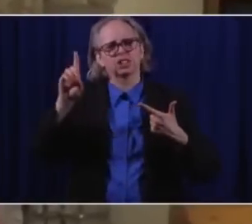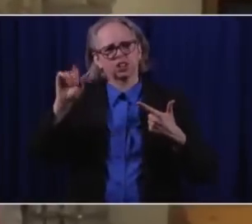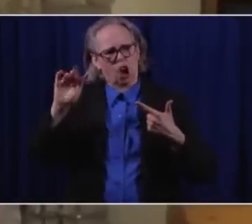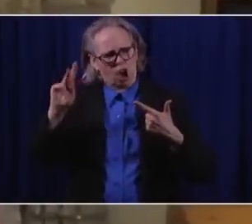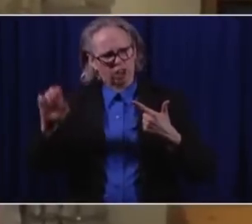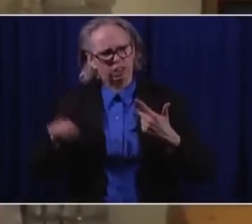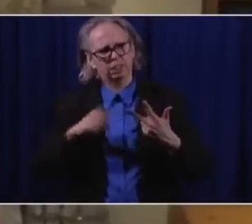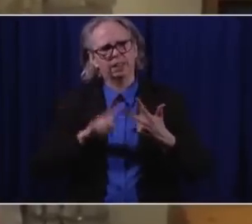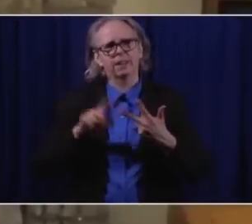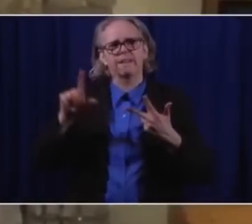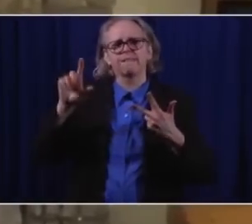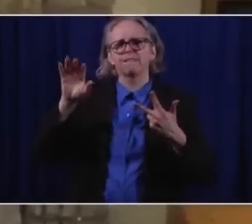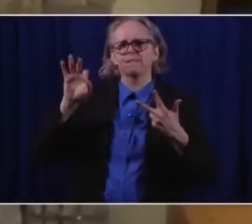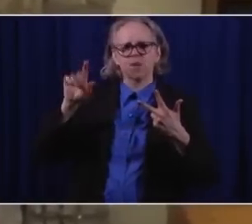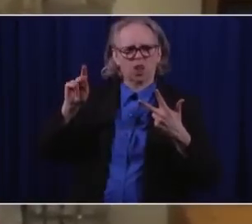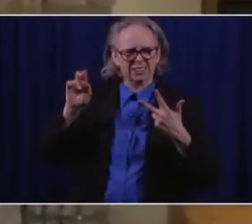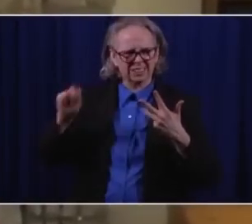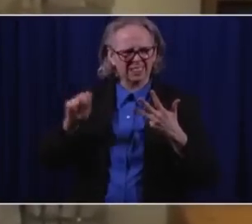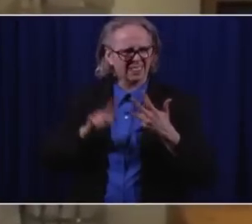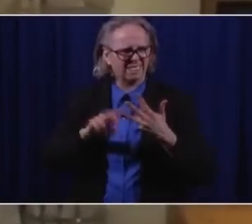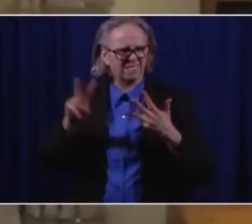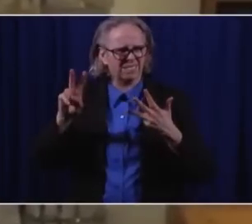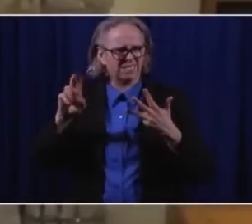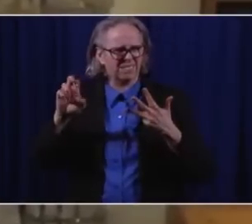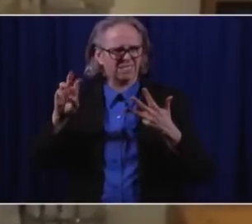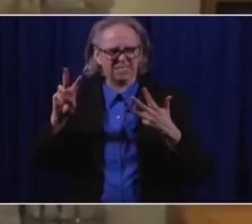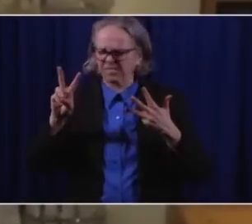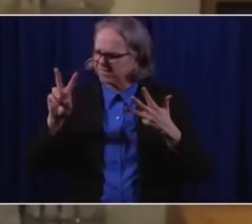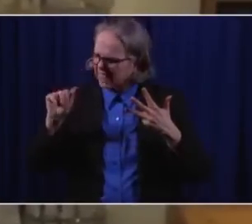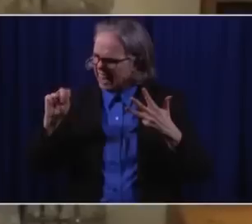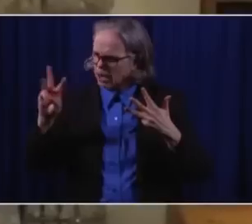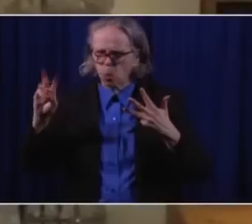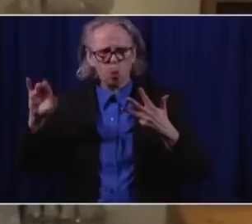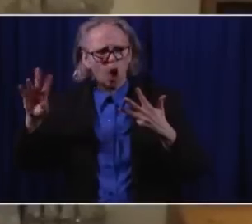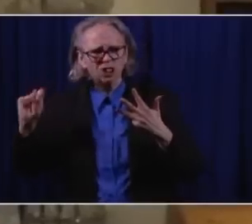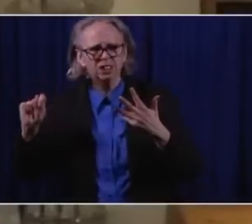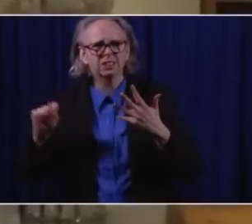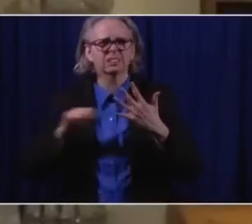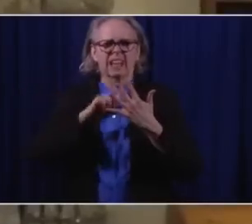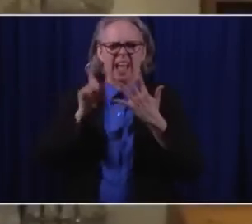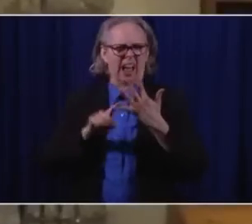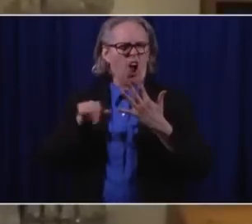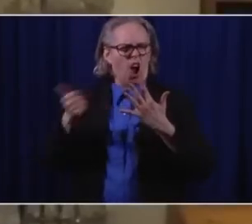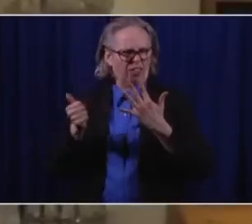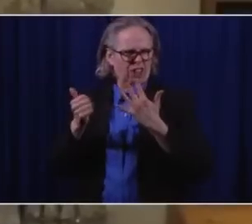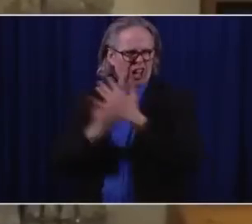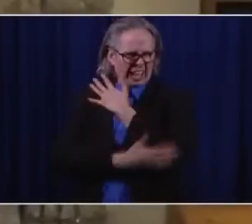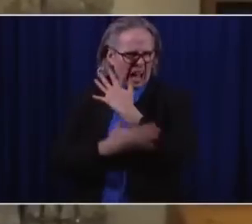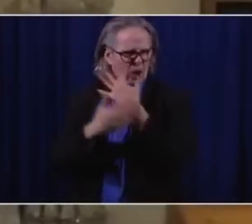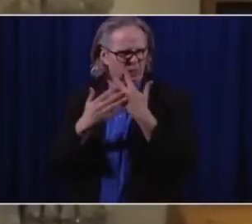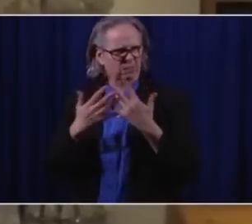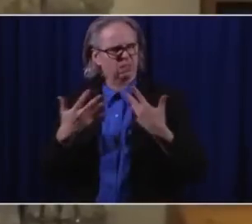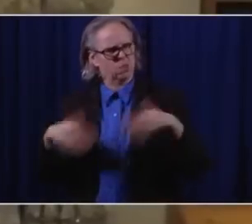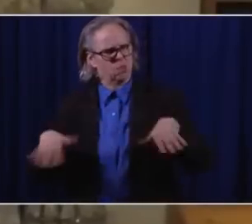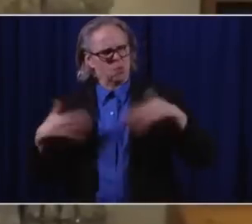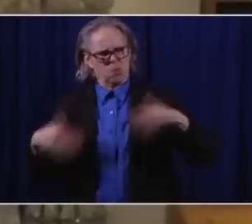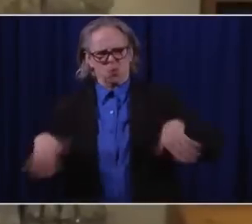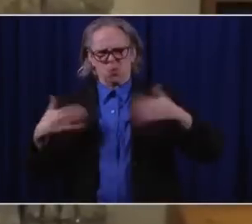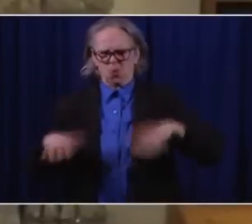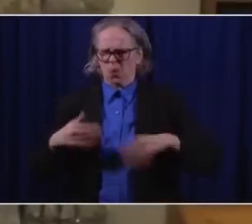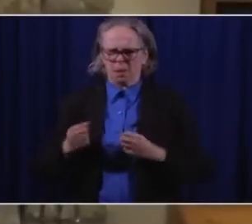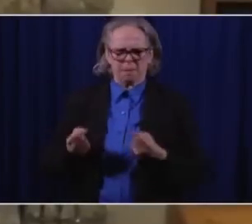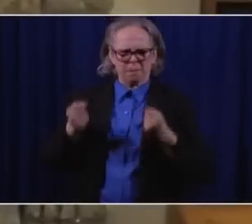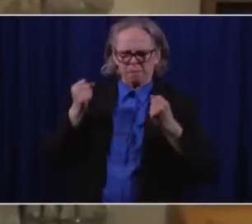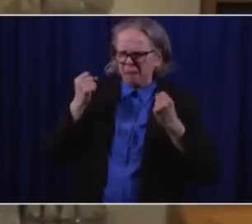been red before. In fact, some were yellow as recently as September or October. These parts of the state, these counties have never been